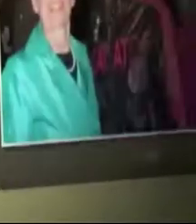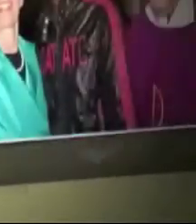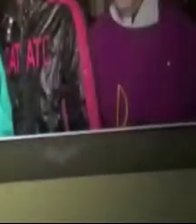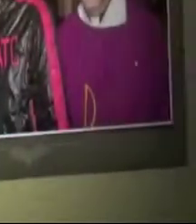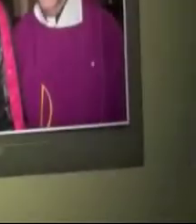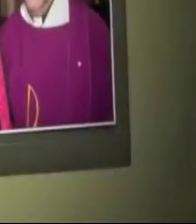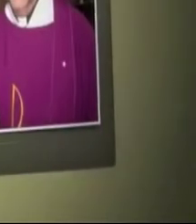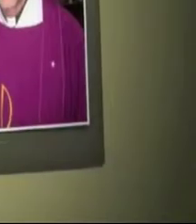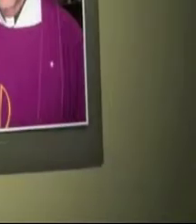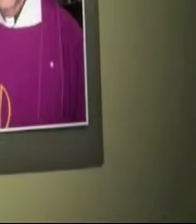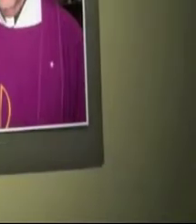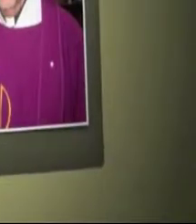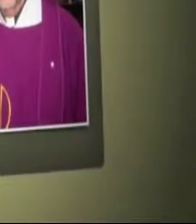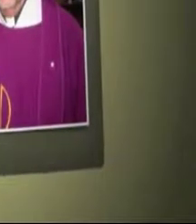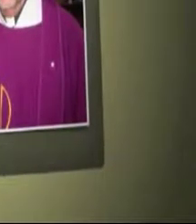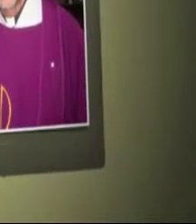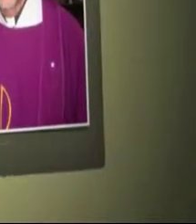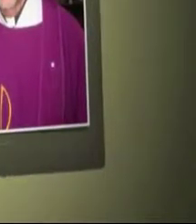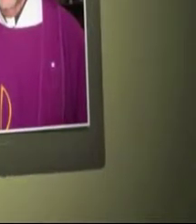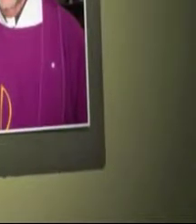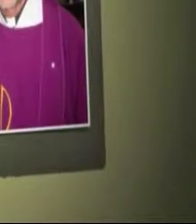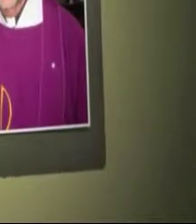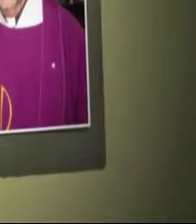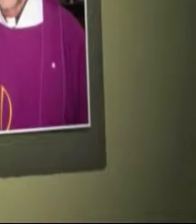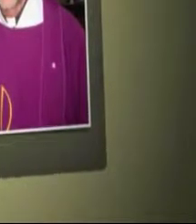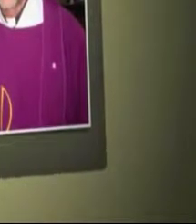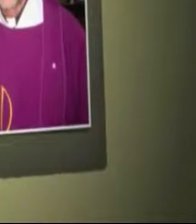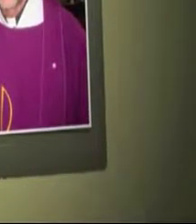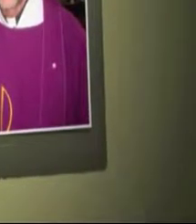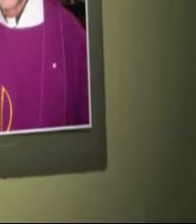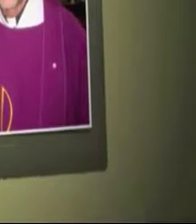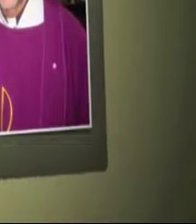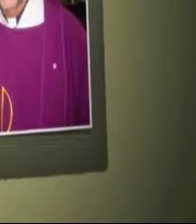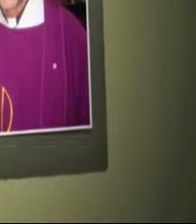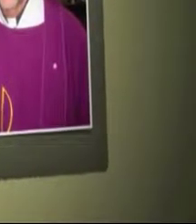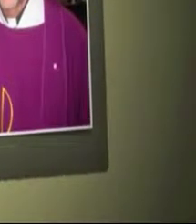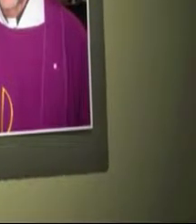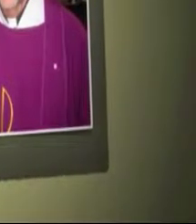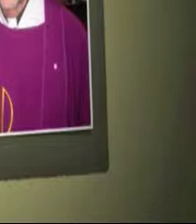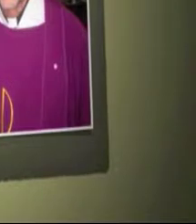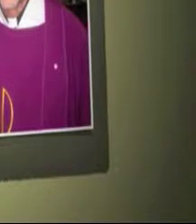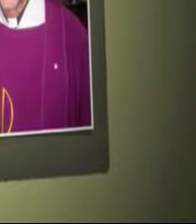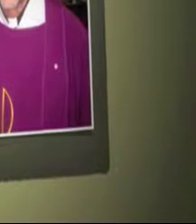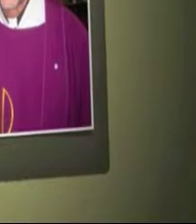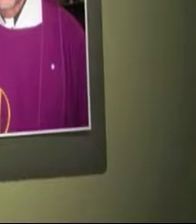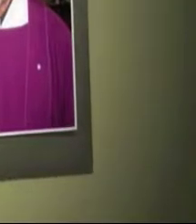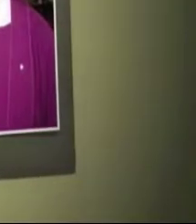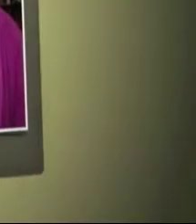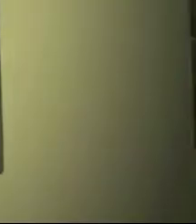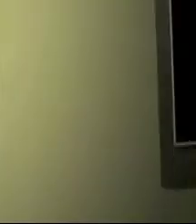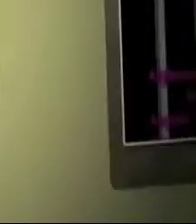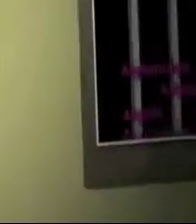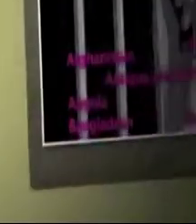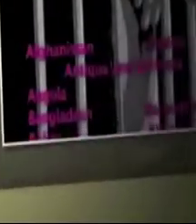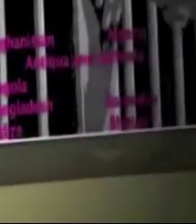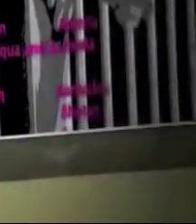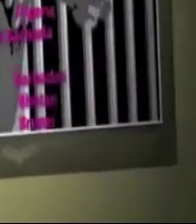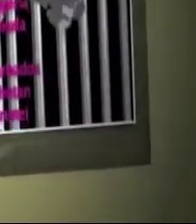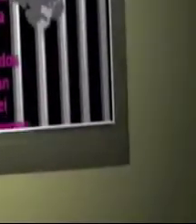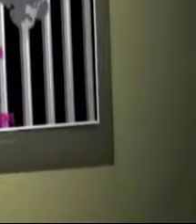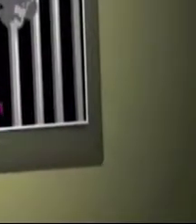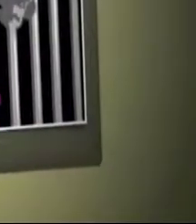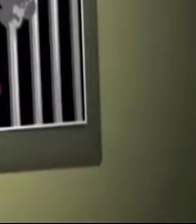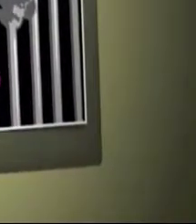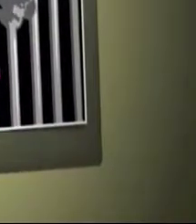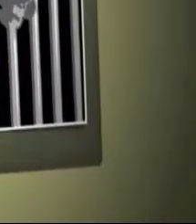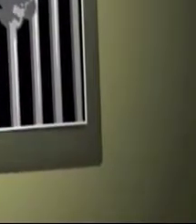living authentically as who they are. MCC Toronto's unique refugee program provides a bridge to hope, safety, freedom, and